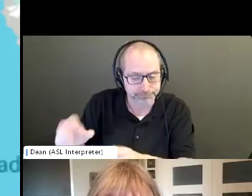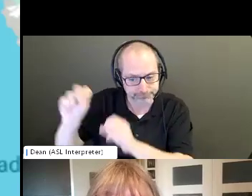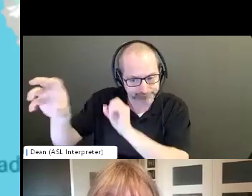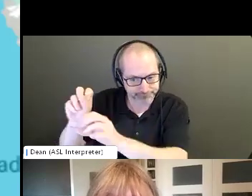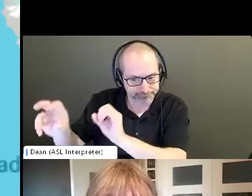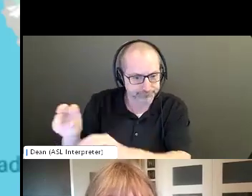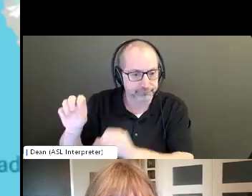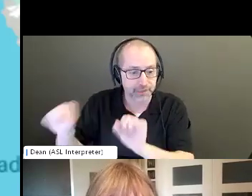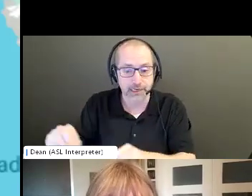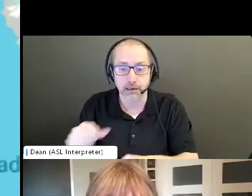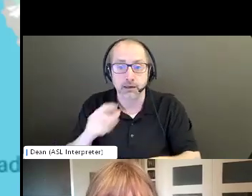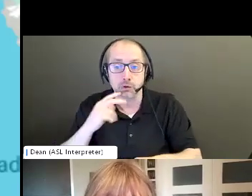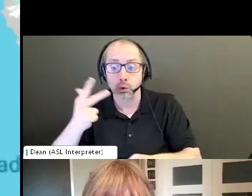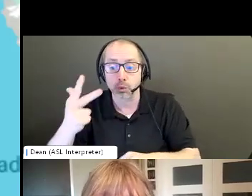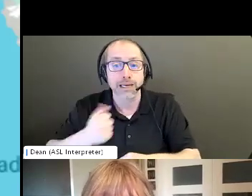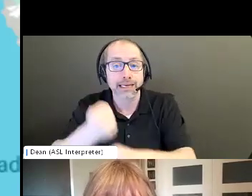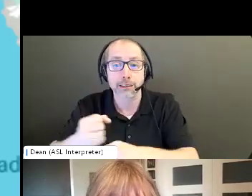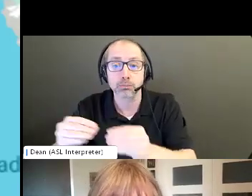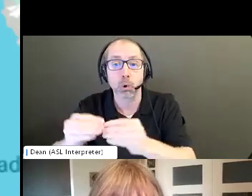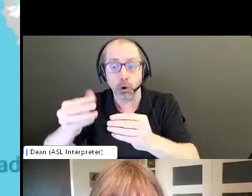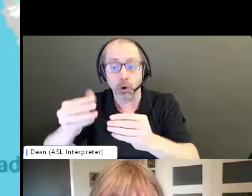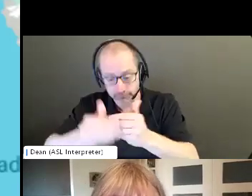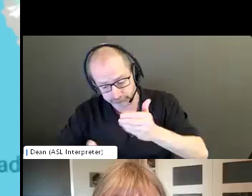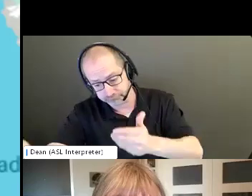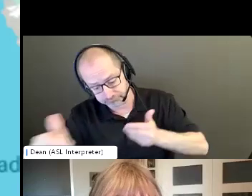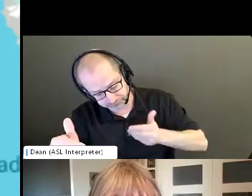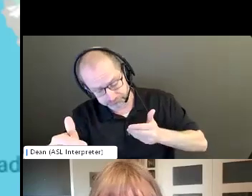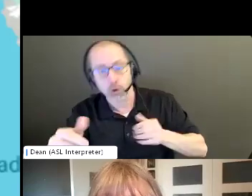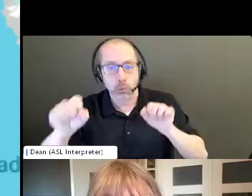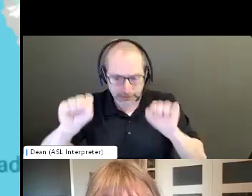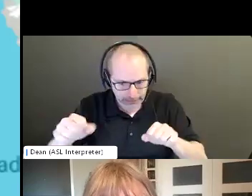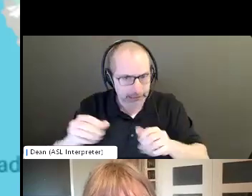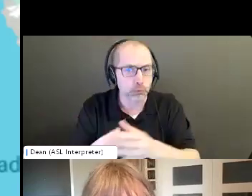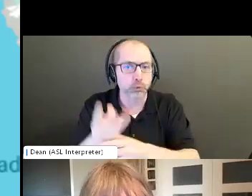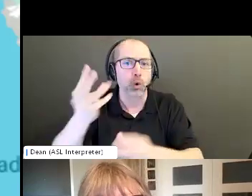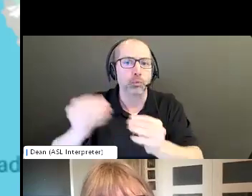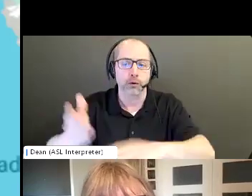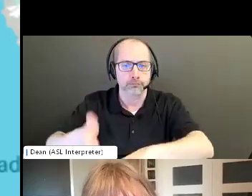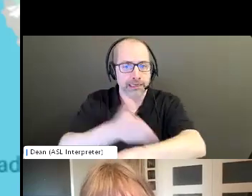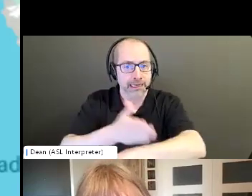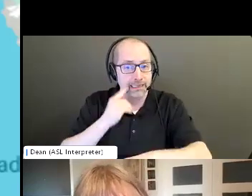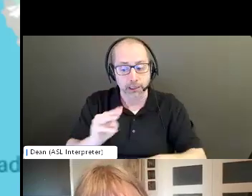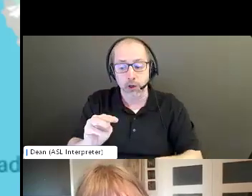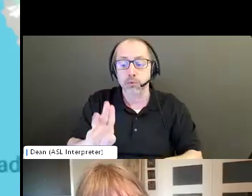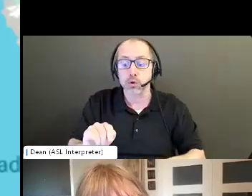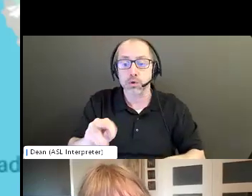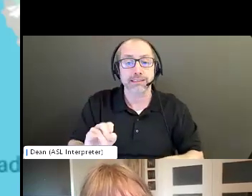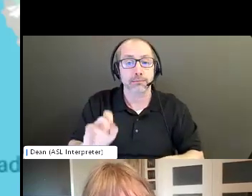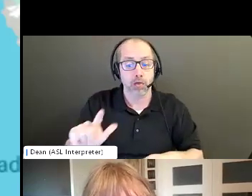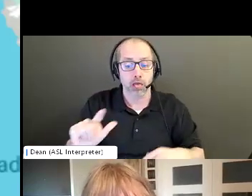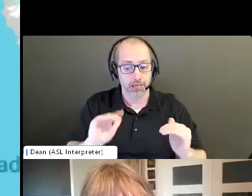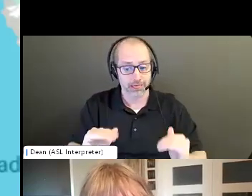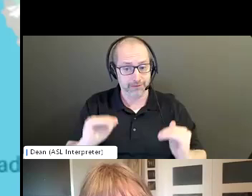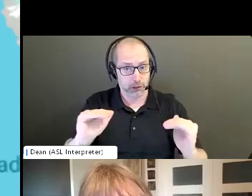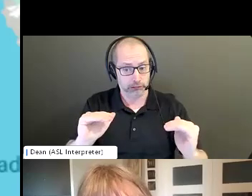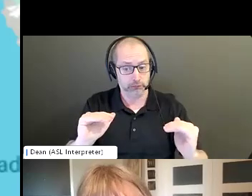lots of areas to grow in. And I think that working at the municipal level is a really productive one. There's